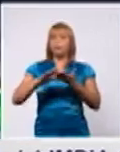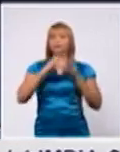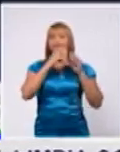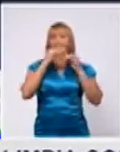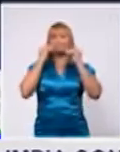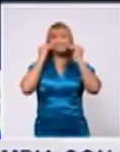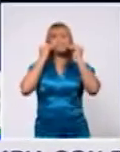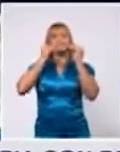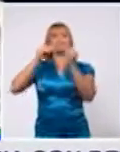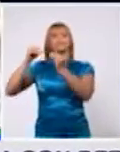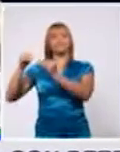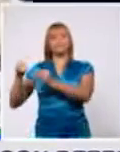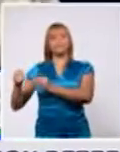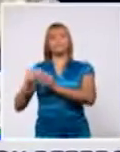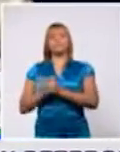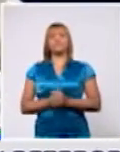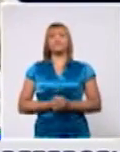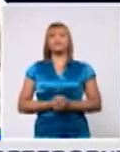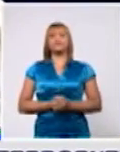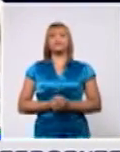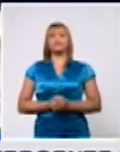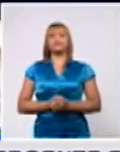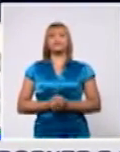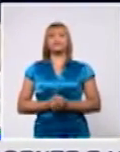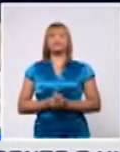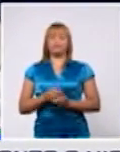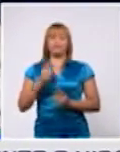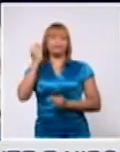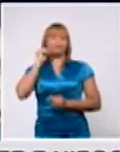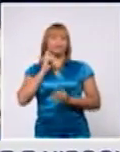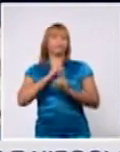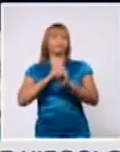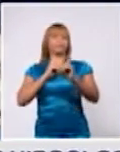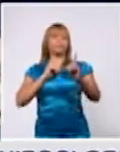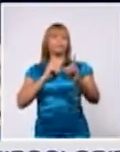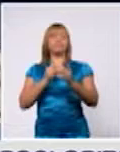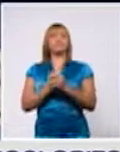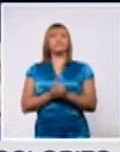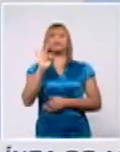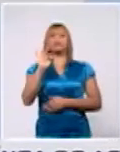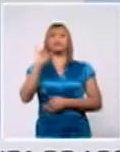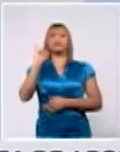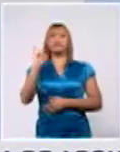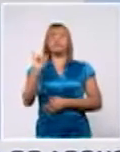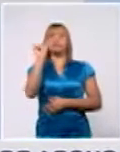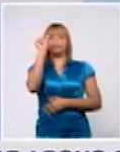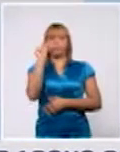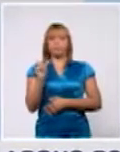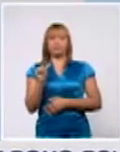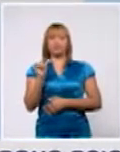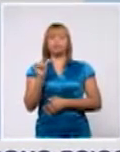Excuse me while I remove my face mask. Today is a bad day.